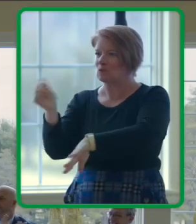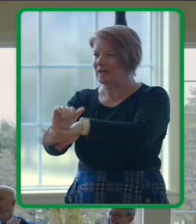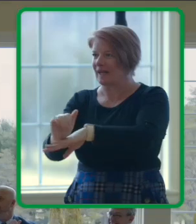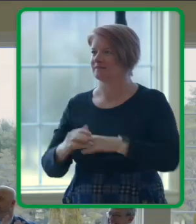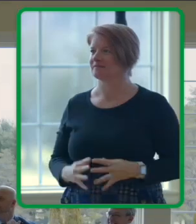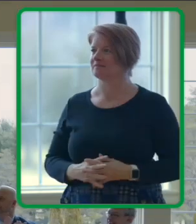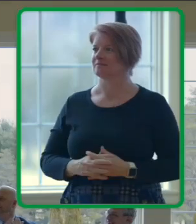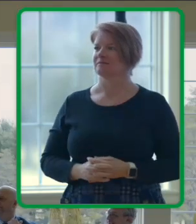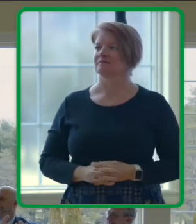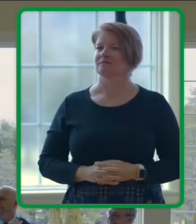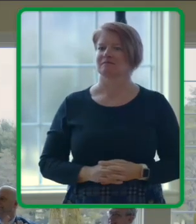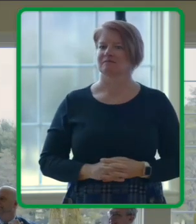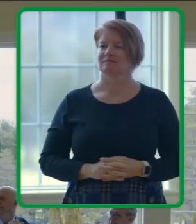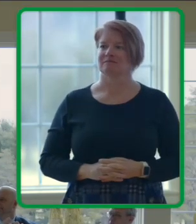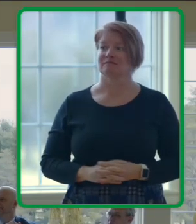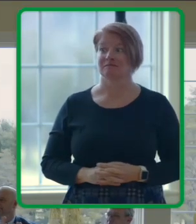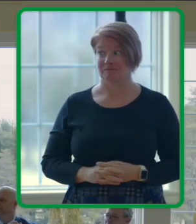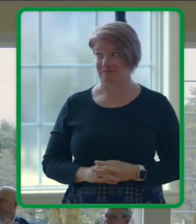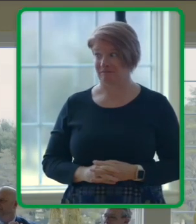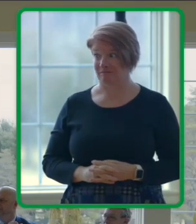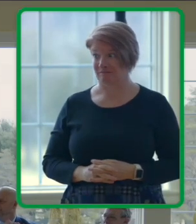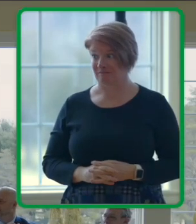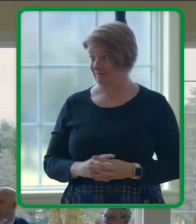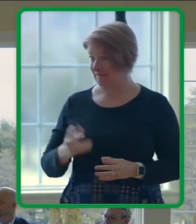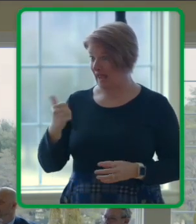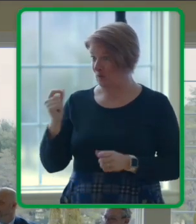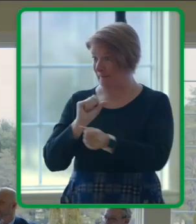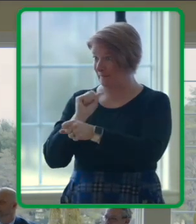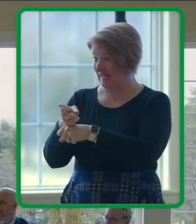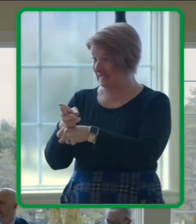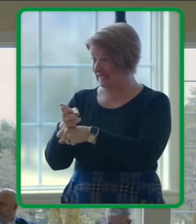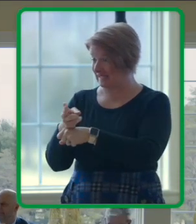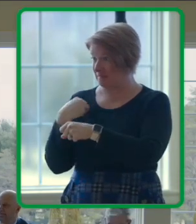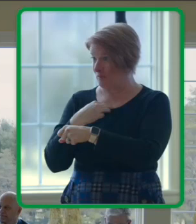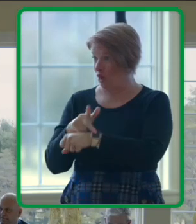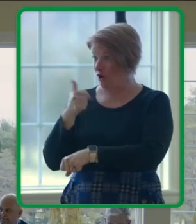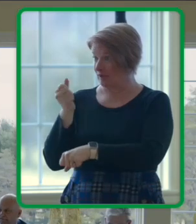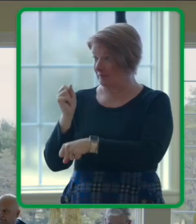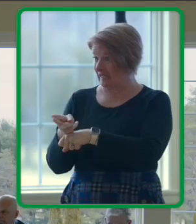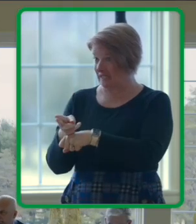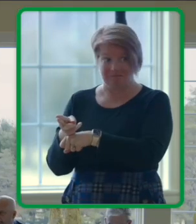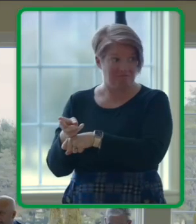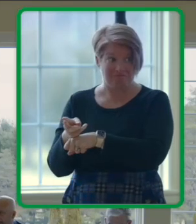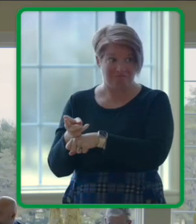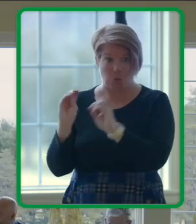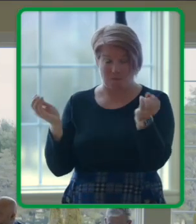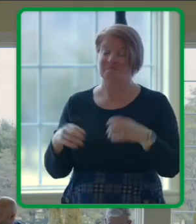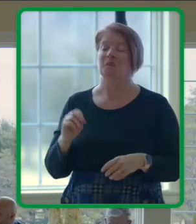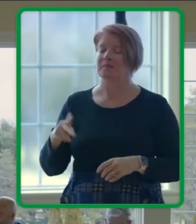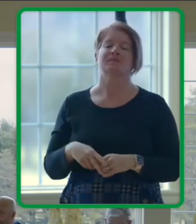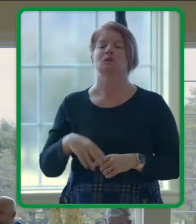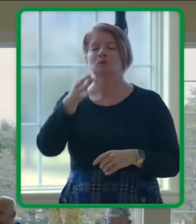sir. I don't know, is anyone here who's been a member longer than that? As we queue up, in a minute, we're going to queue up